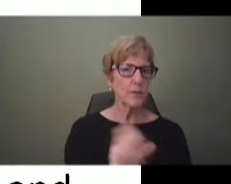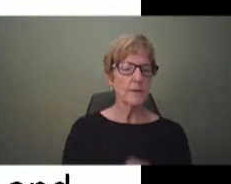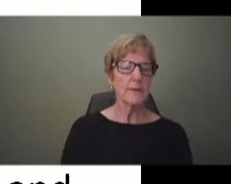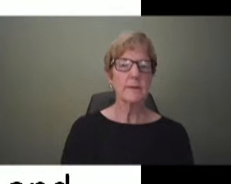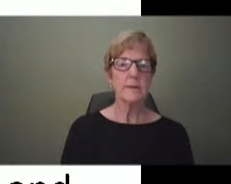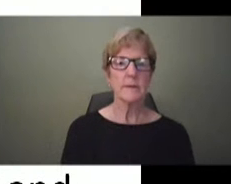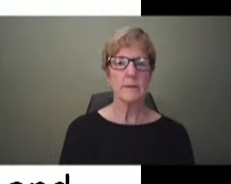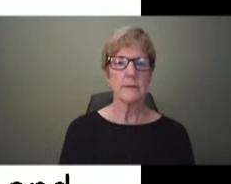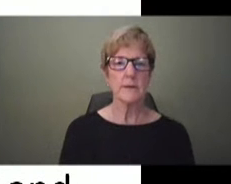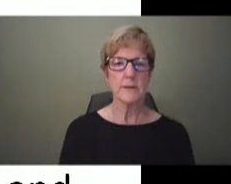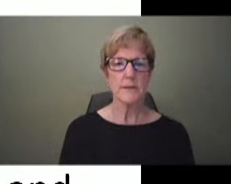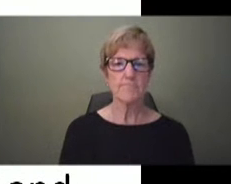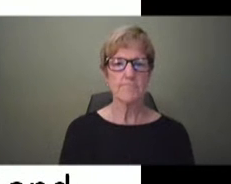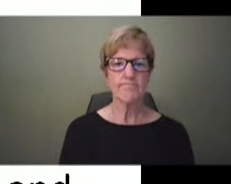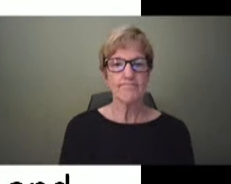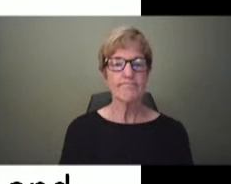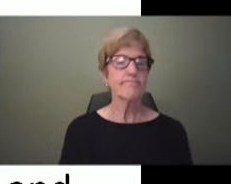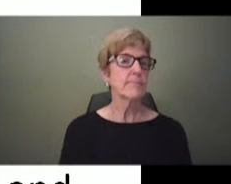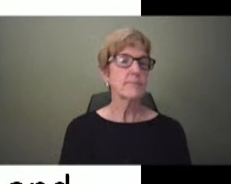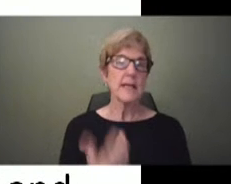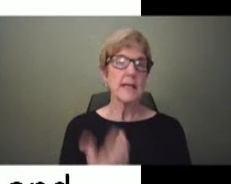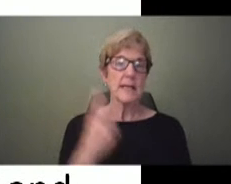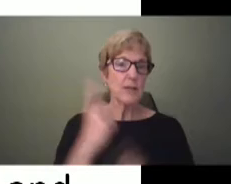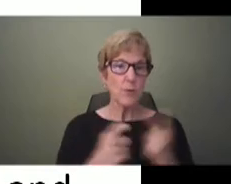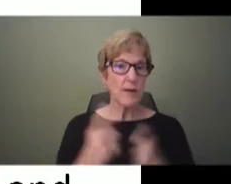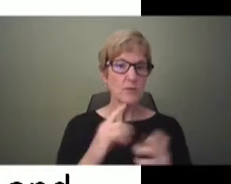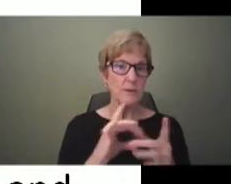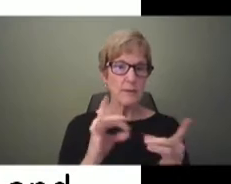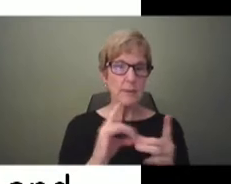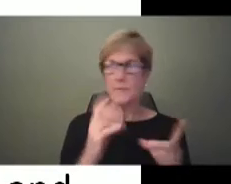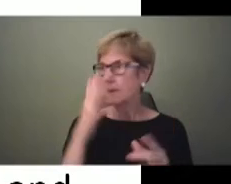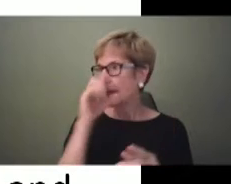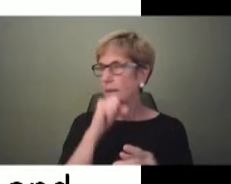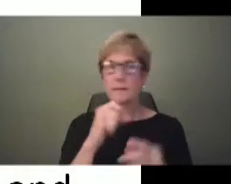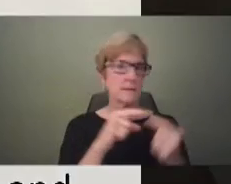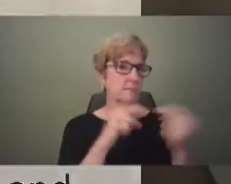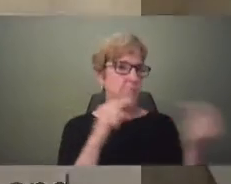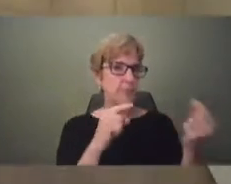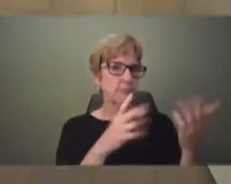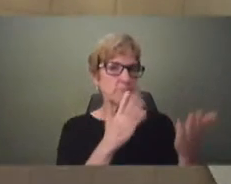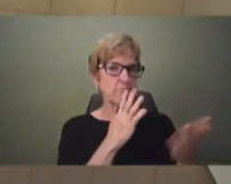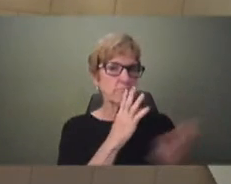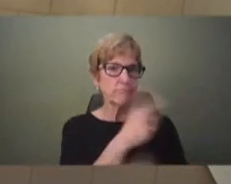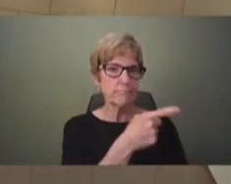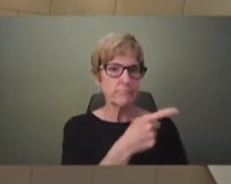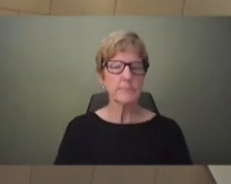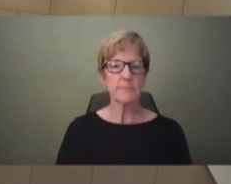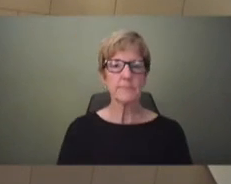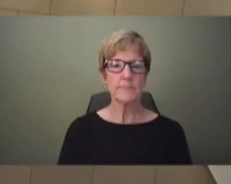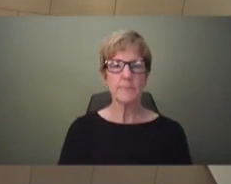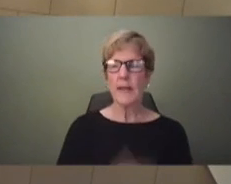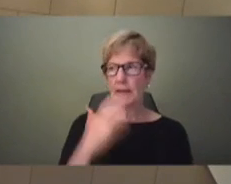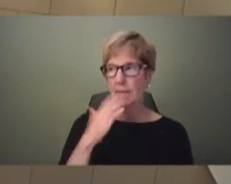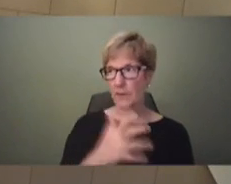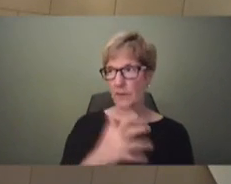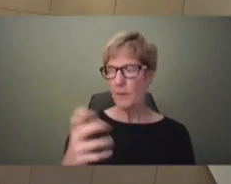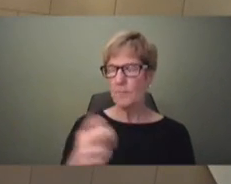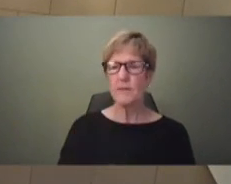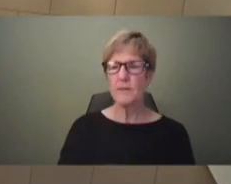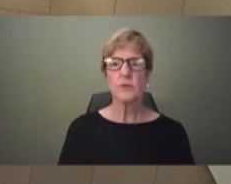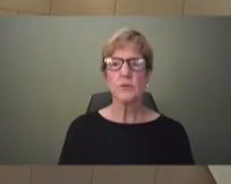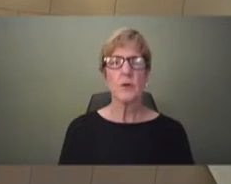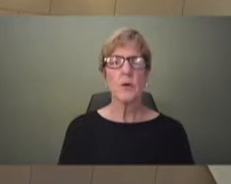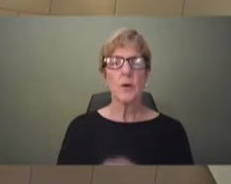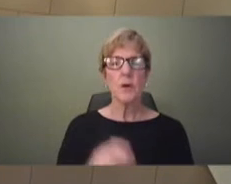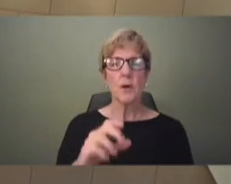uh and I welcome your questions comments actually I guess we have opposition speaker thank you very much um uh Shirley